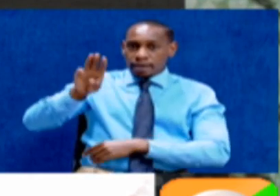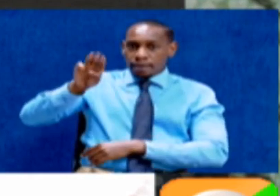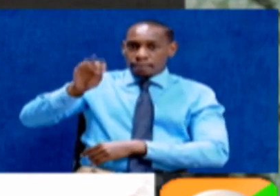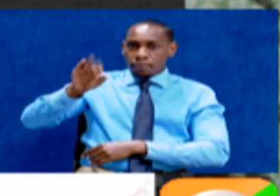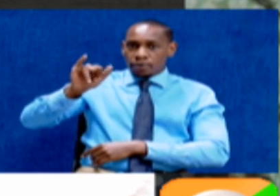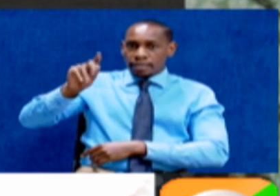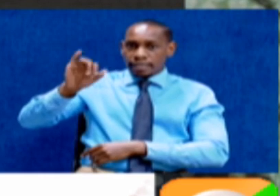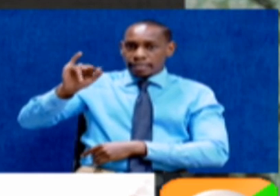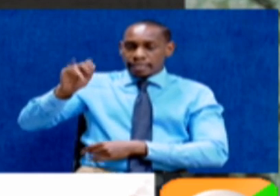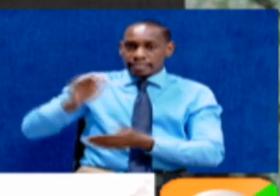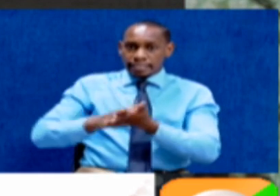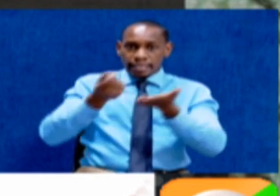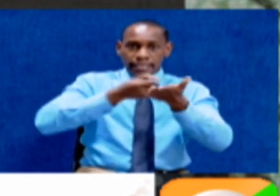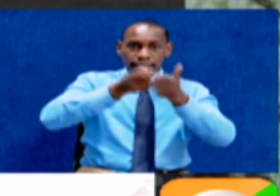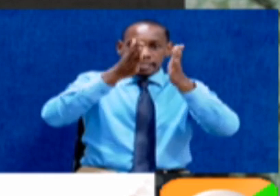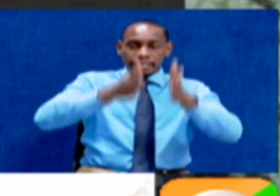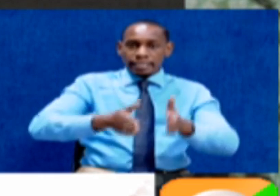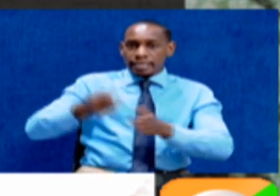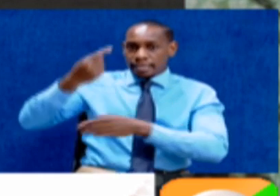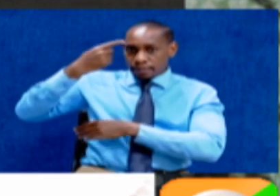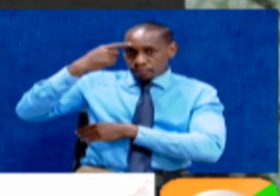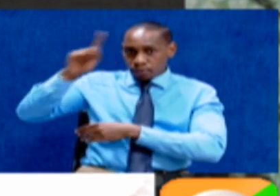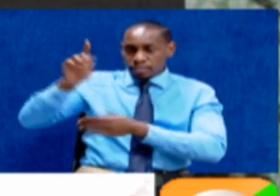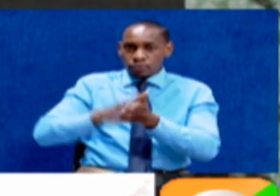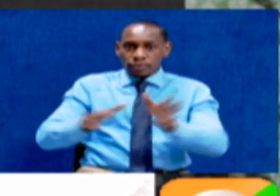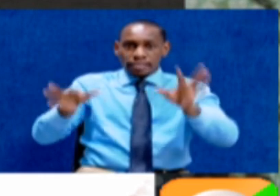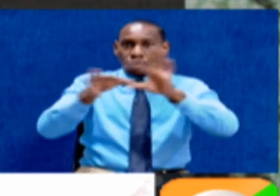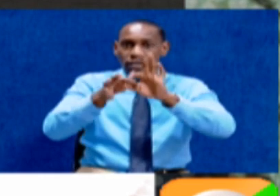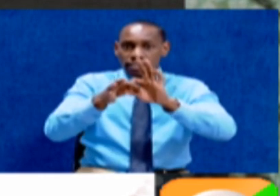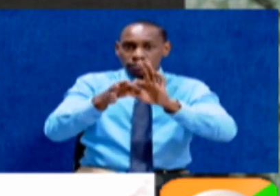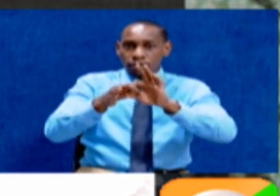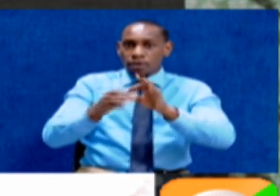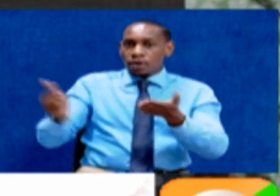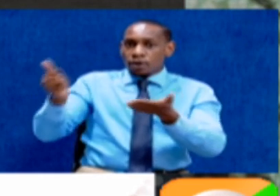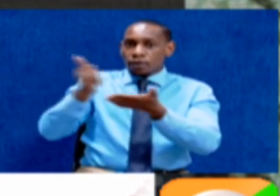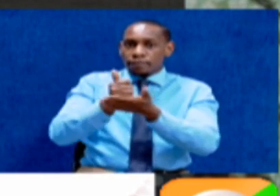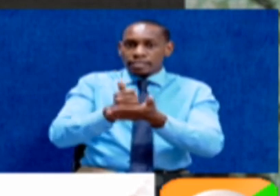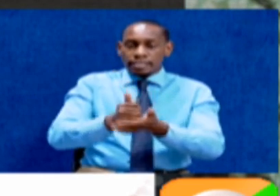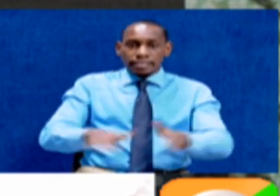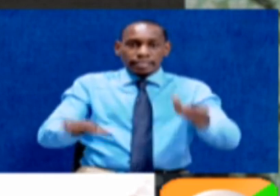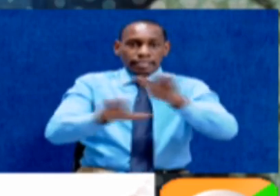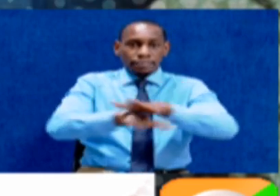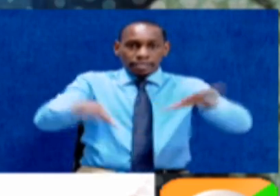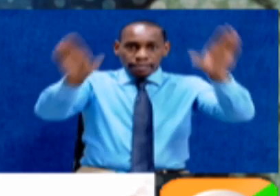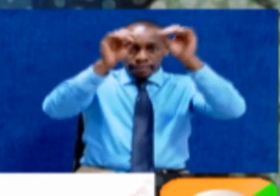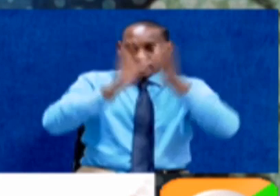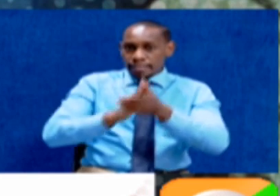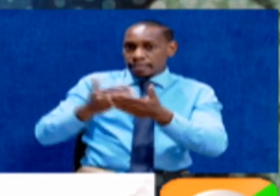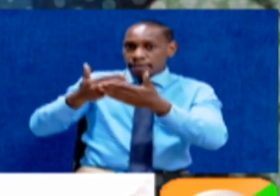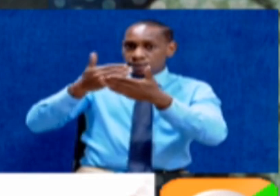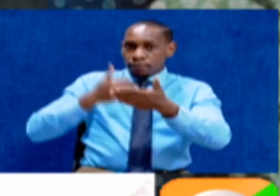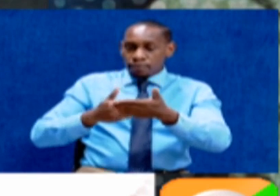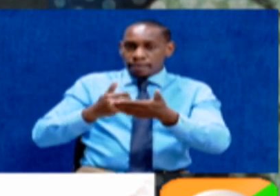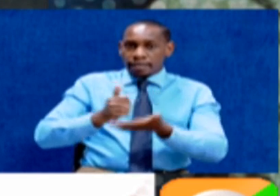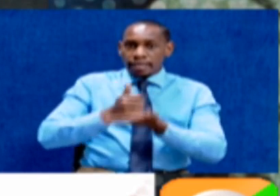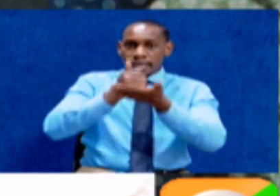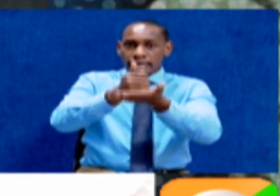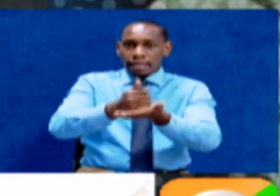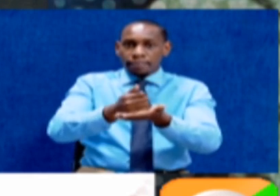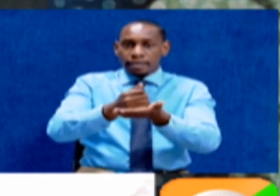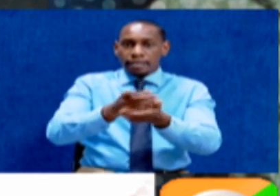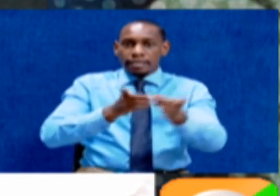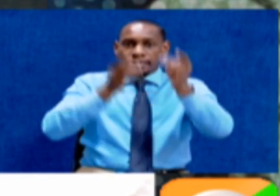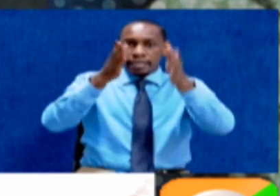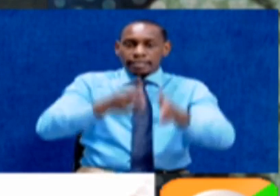is currently the Secretary of Policy and Coordination at the Office of the Deputy President, former Assistant Director